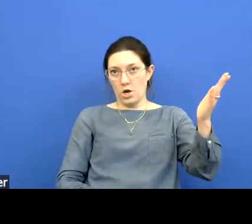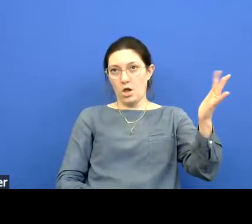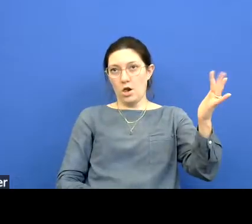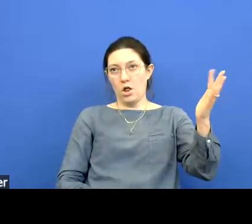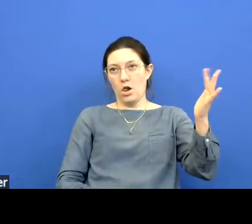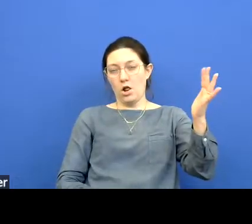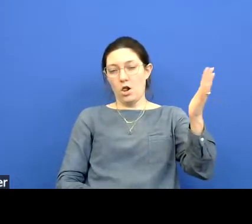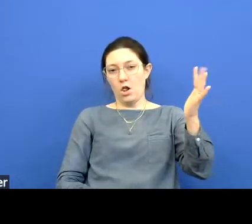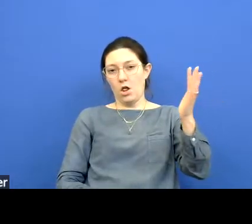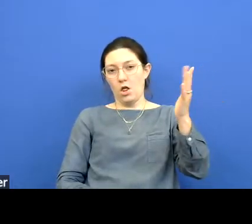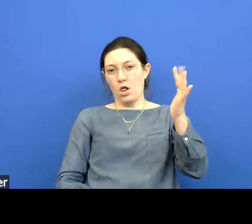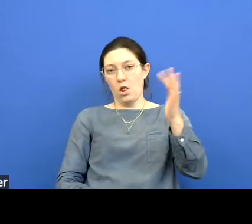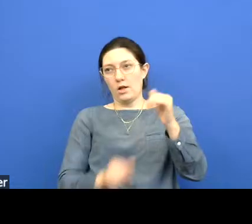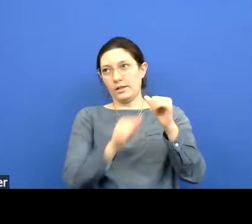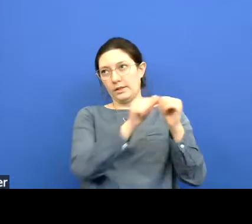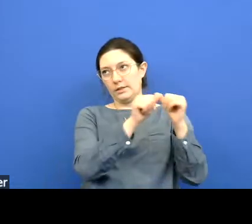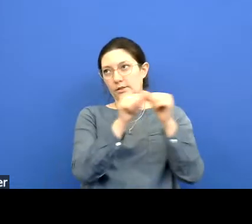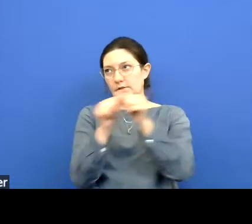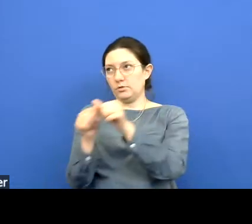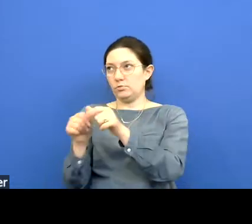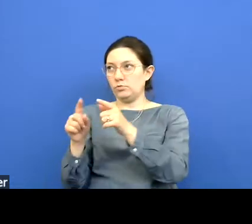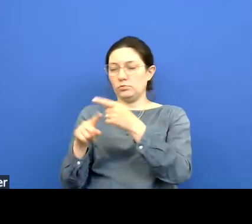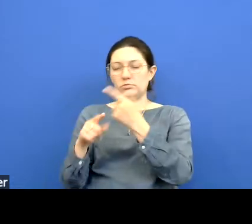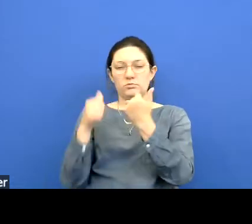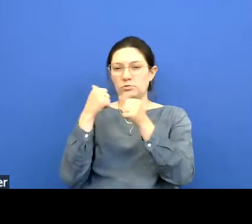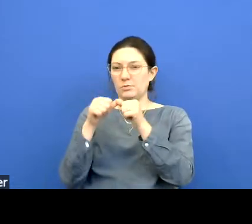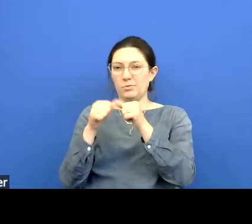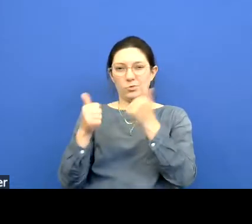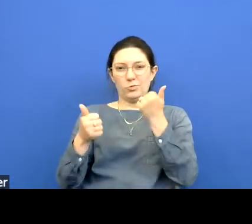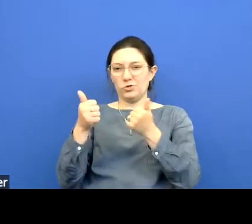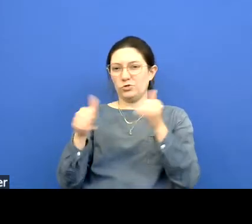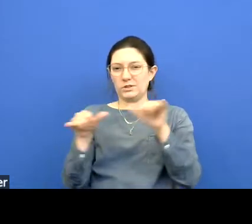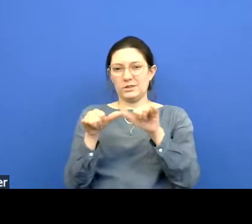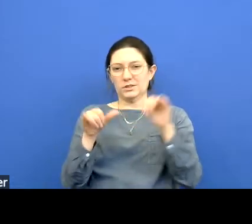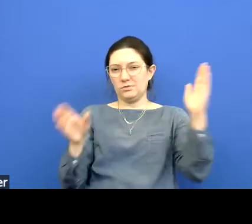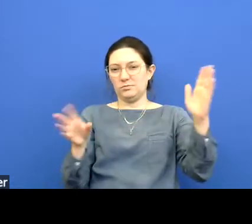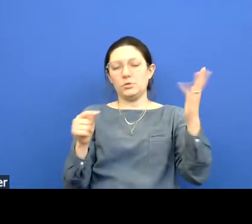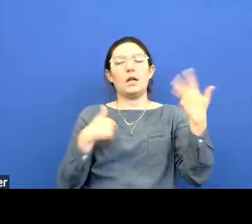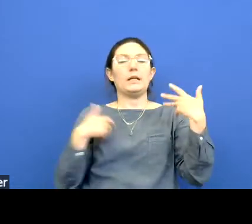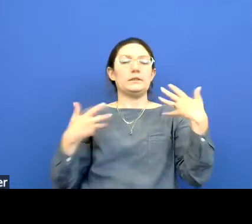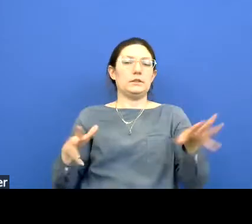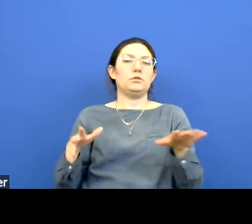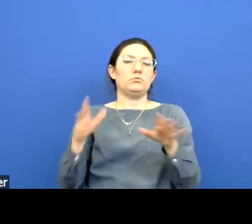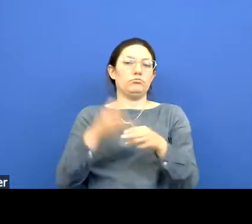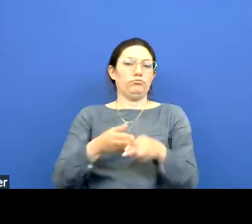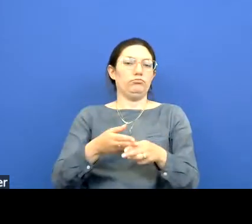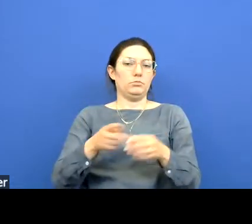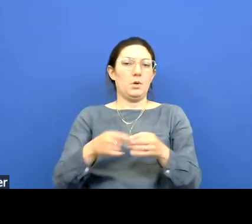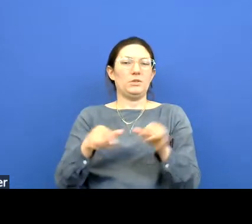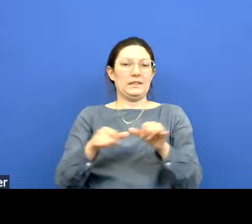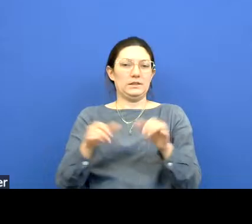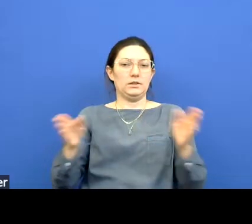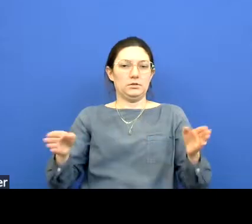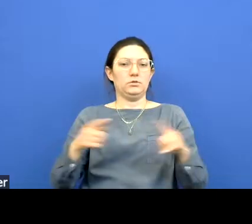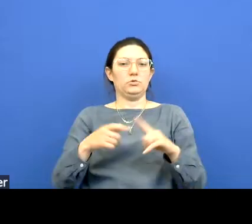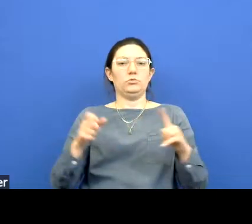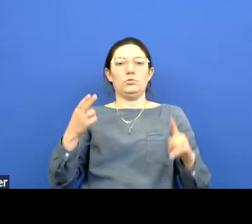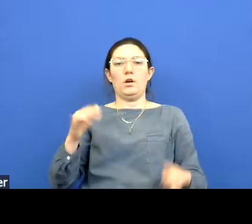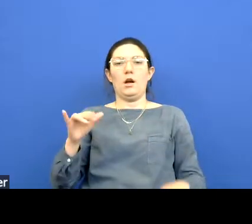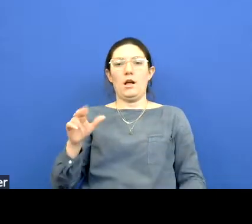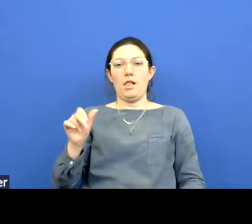then continue to, I don't remember what distance I chose, but some distance of Highland Drive. So it stops it before it comes around the